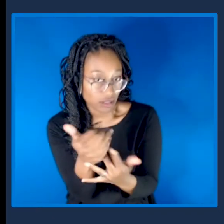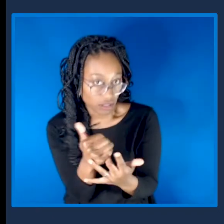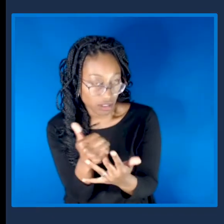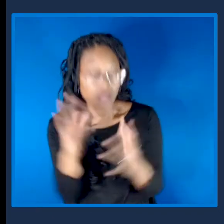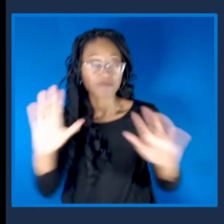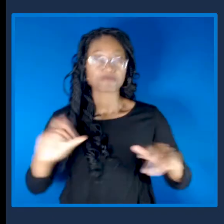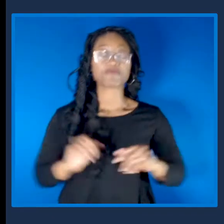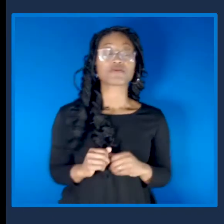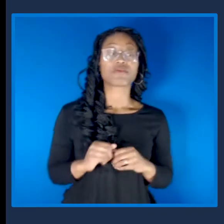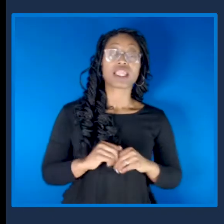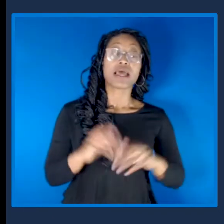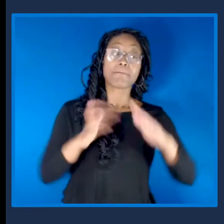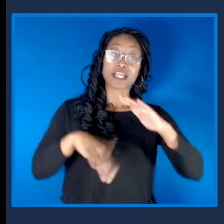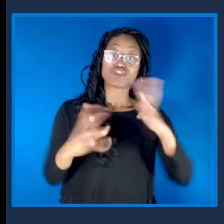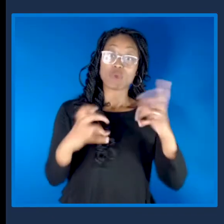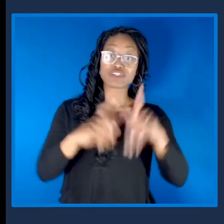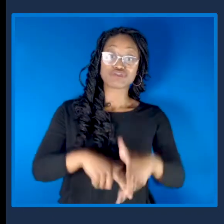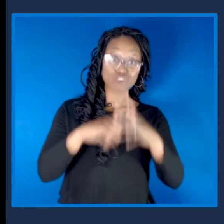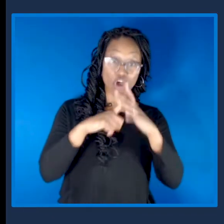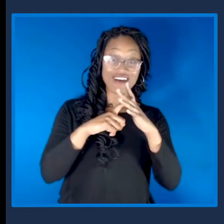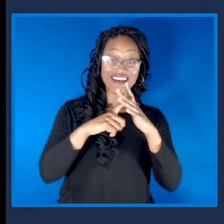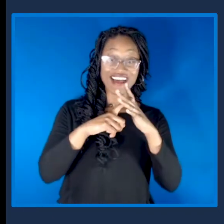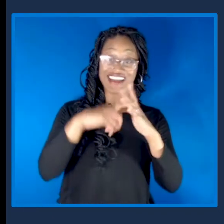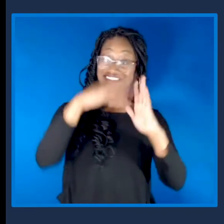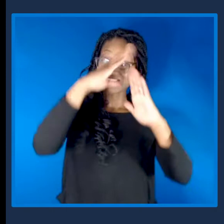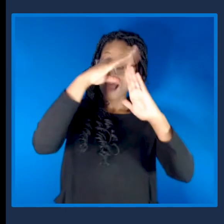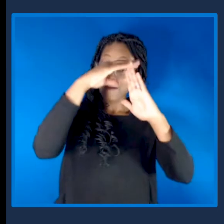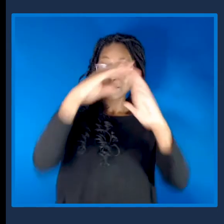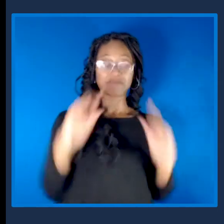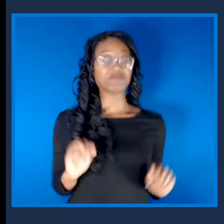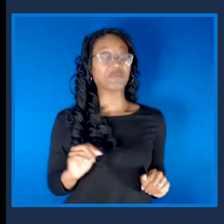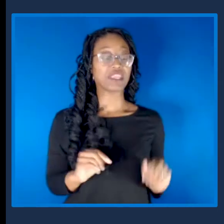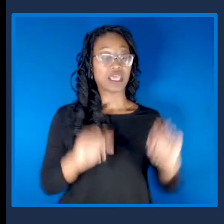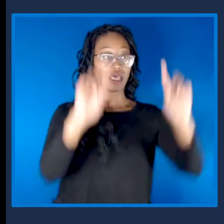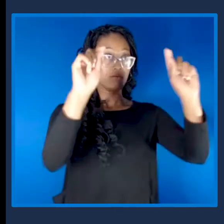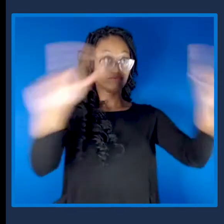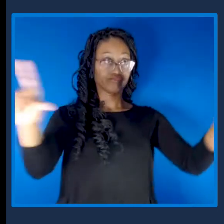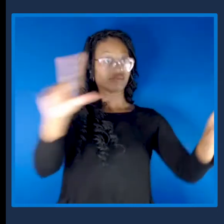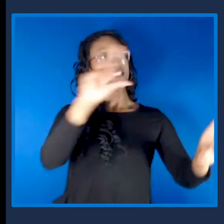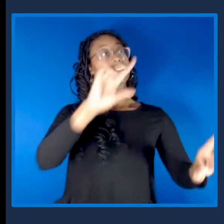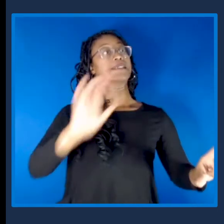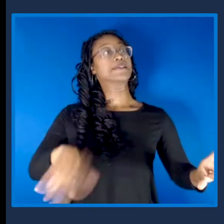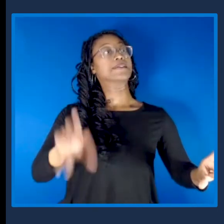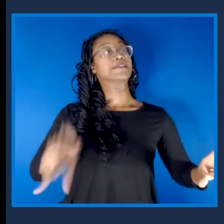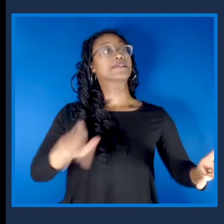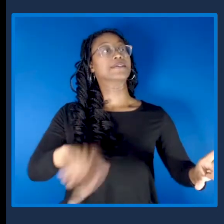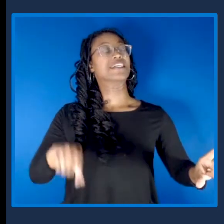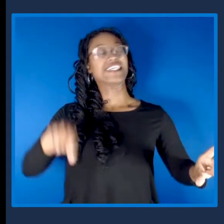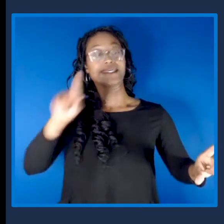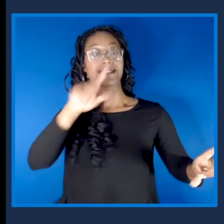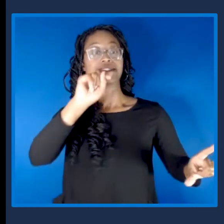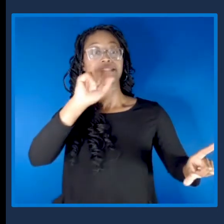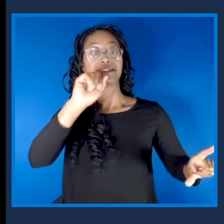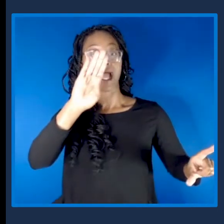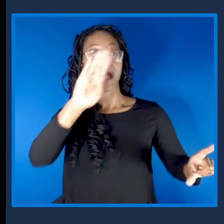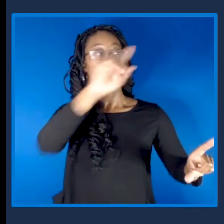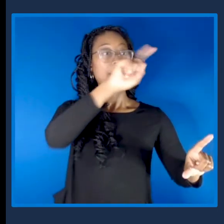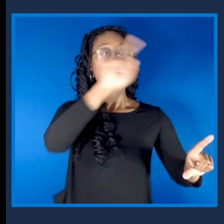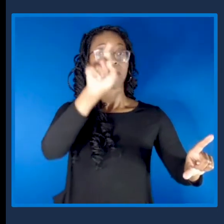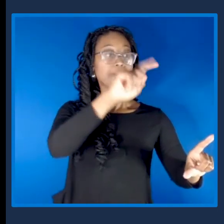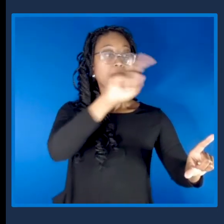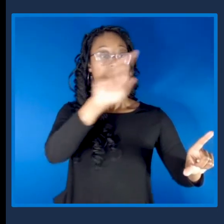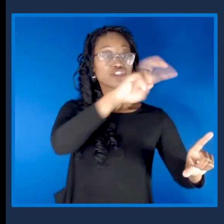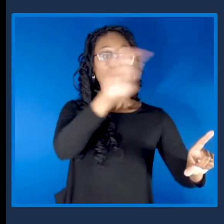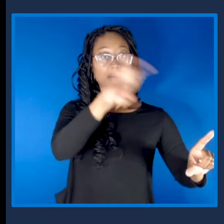Essentially, you'll want to start from the top and tab through to ensure that every single interactive element on the